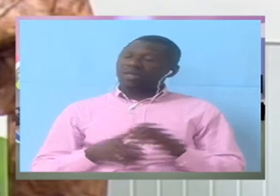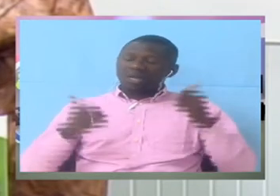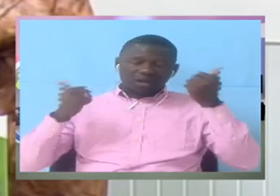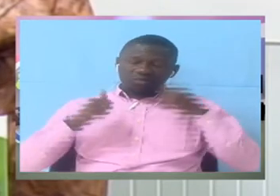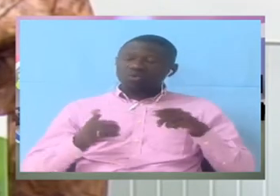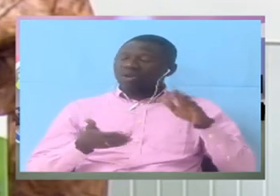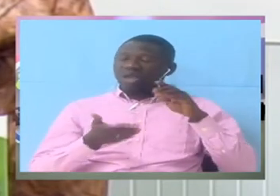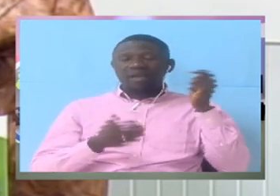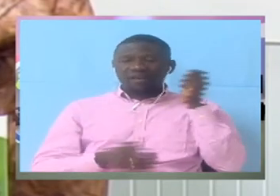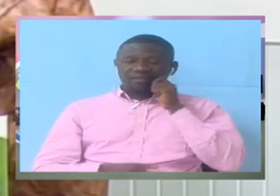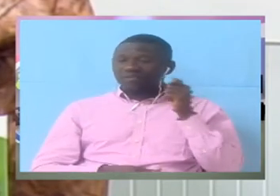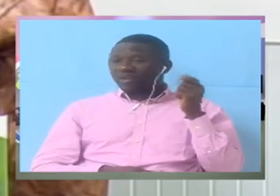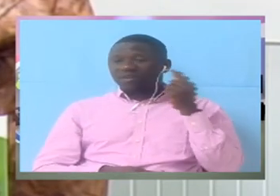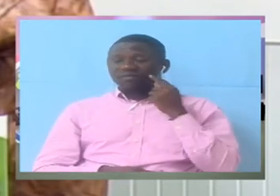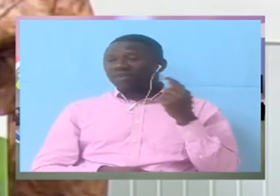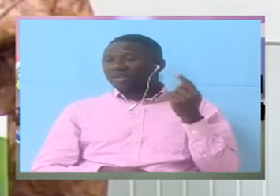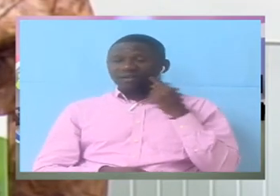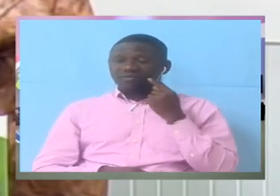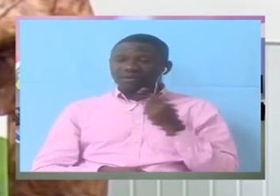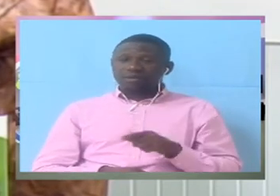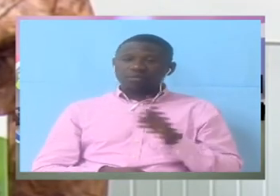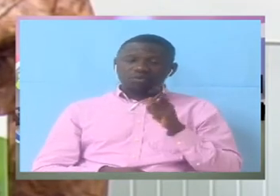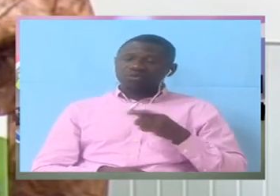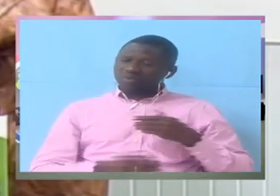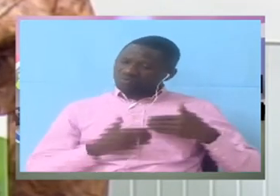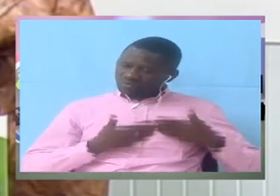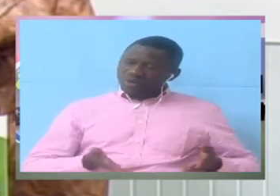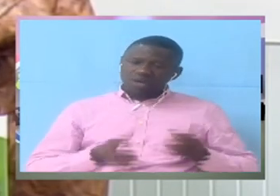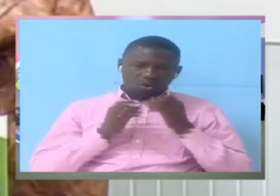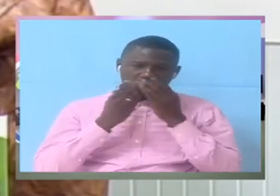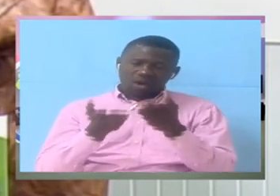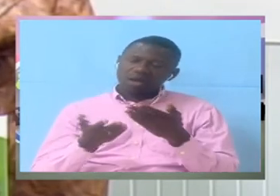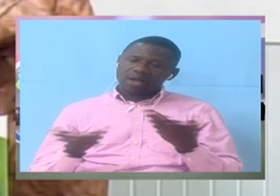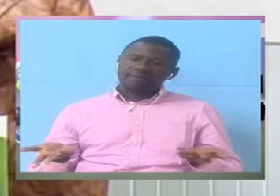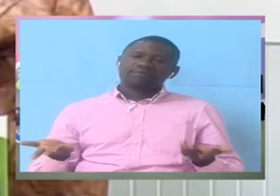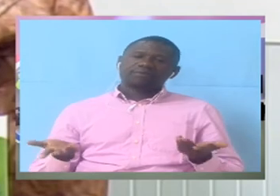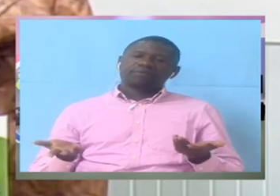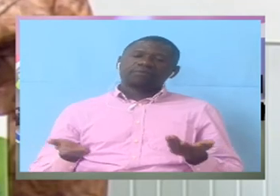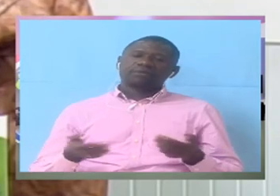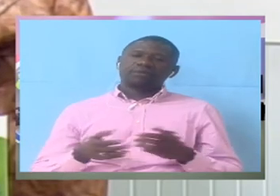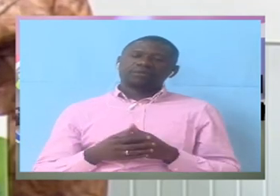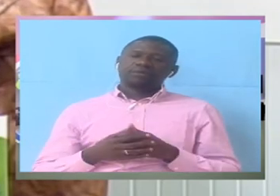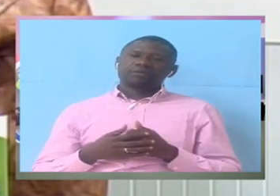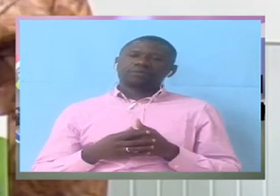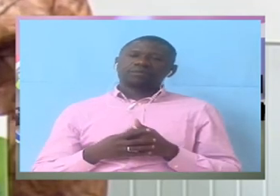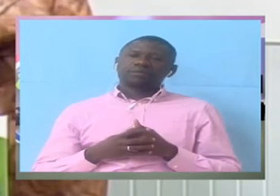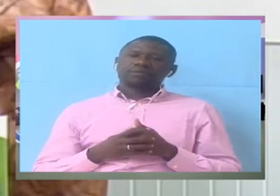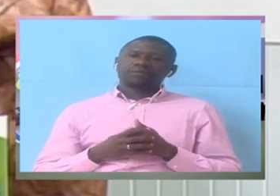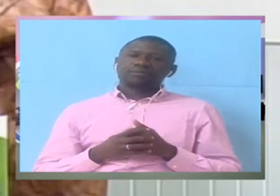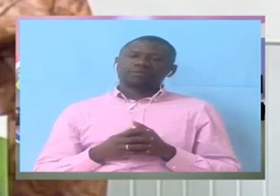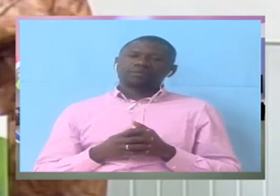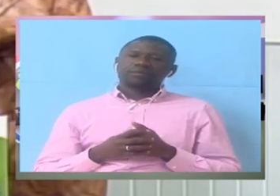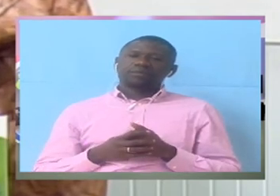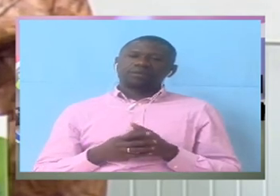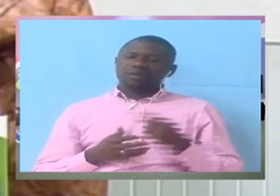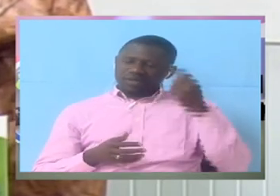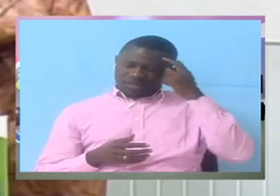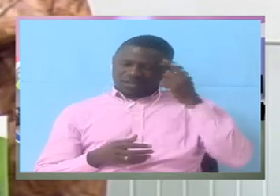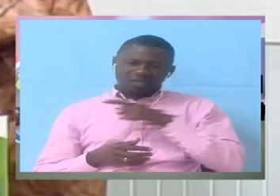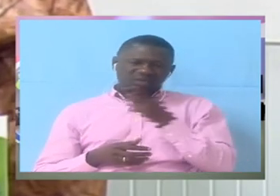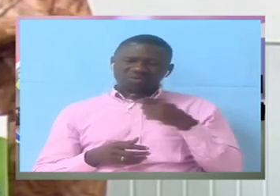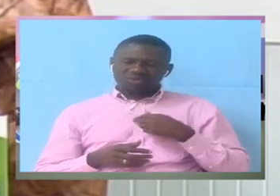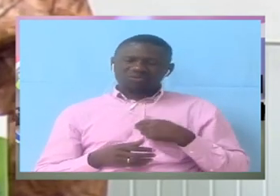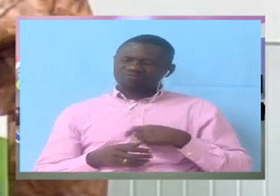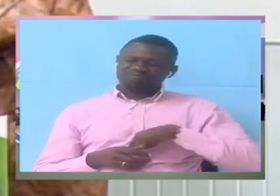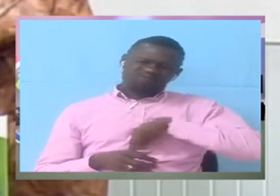daily basis. But you had already confessed. Para tare te say di am telefo ka pare to nya fole. Ngamore ju su jeno le bela do. I think they